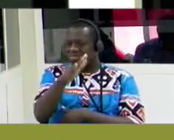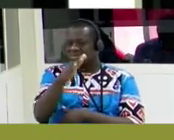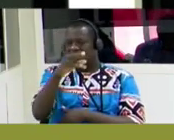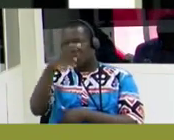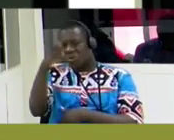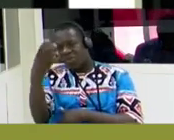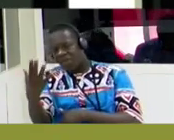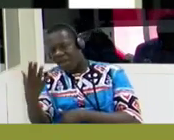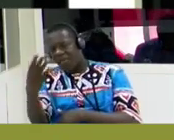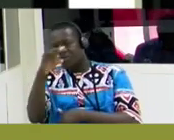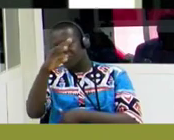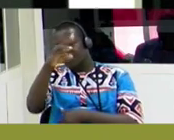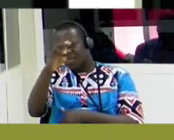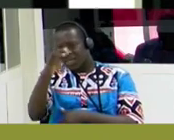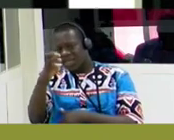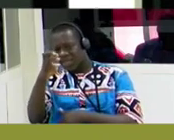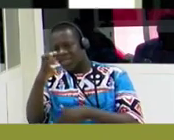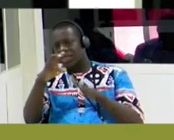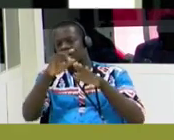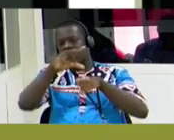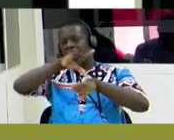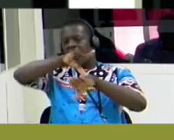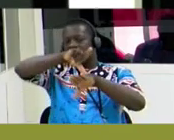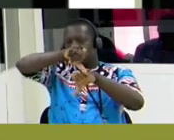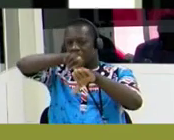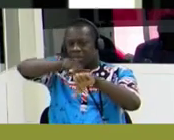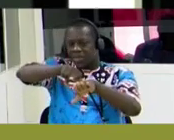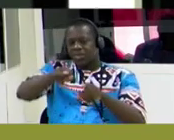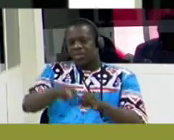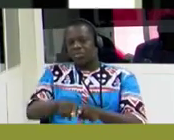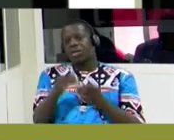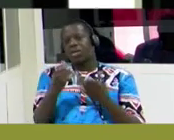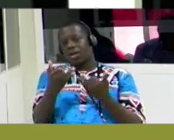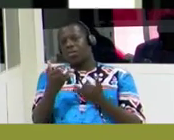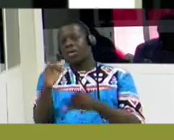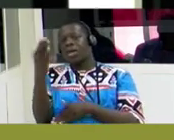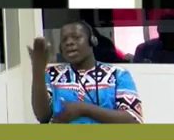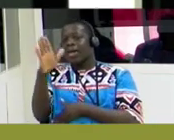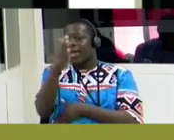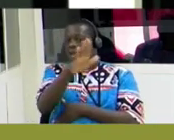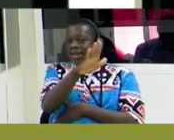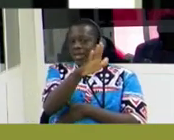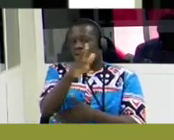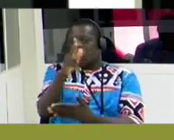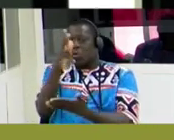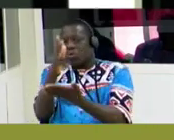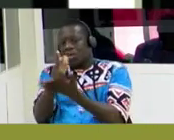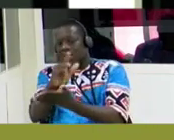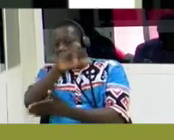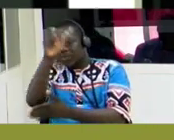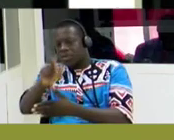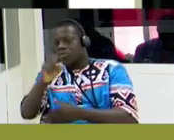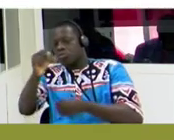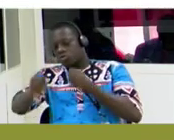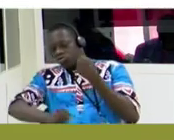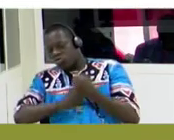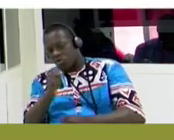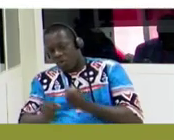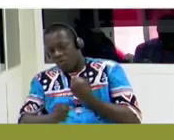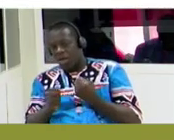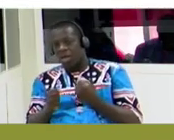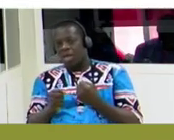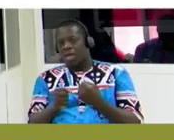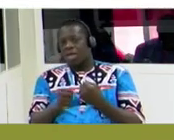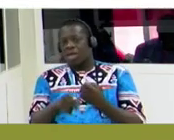Did any one of those victims confess to the allegations made against them? Never, sir.